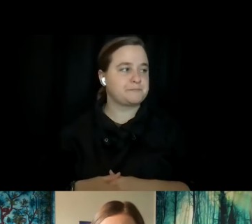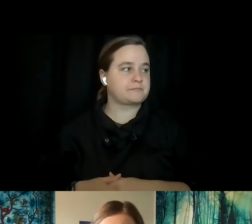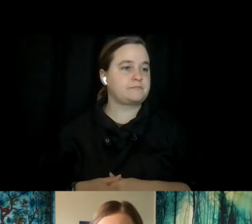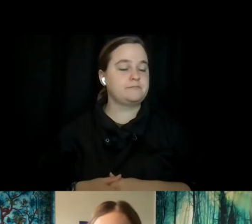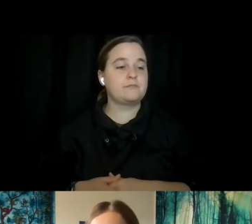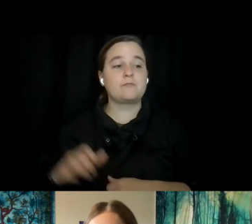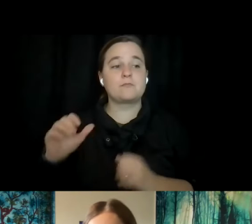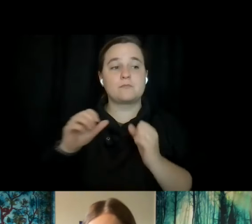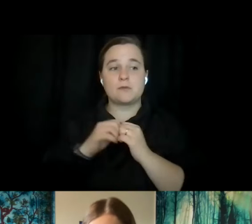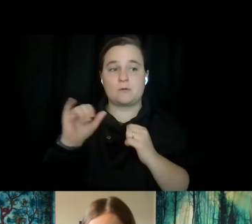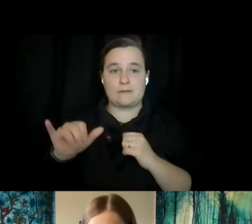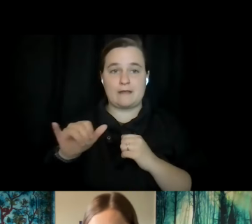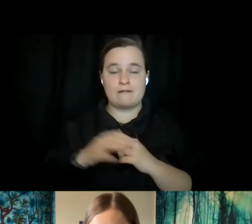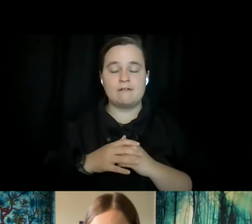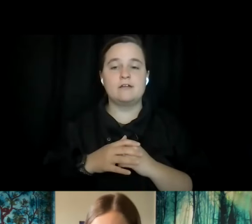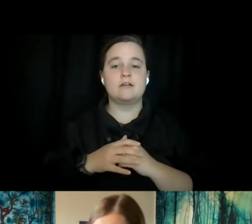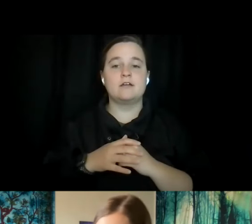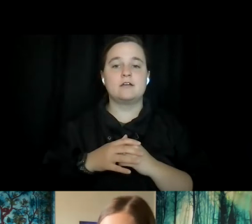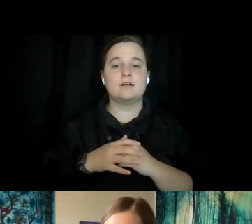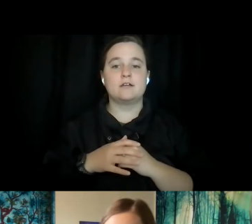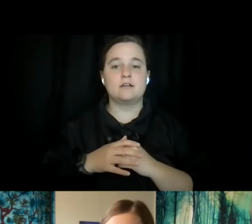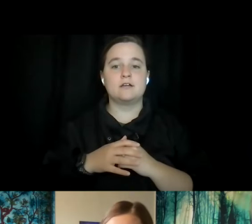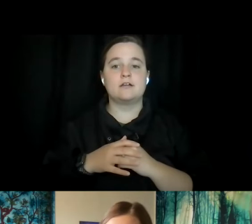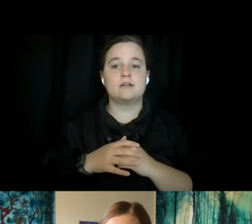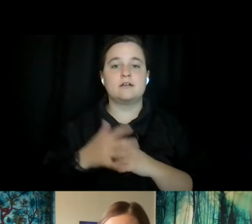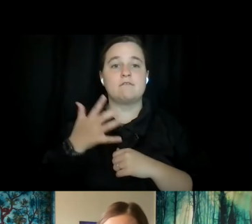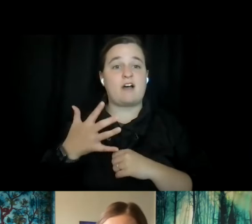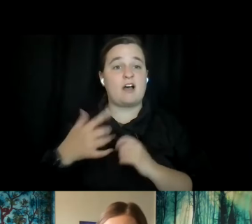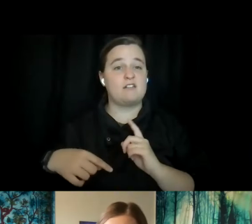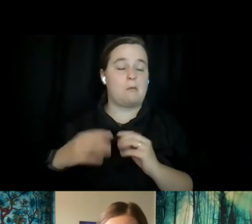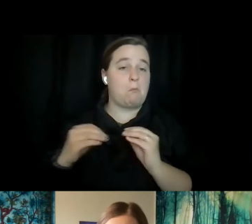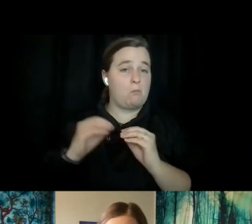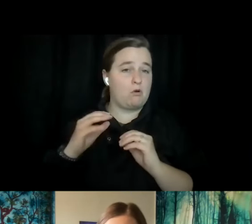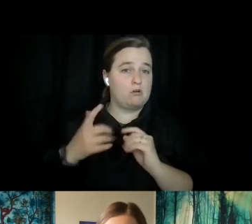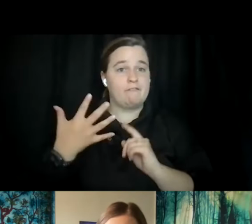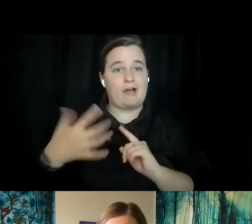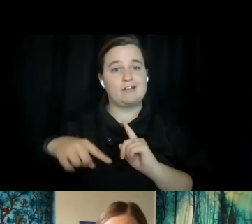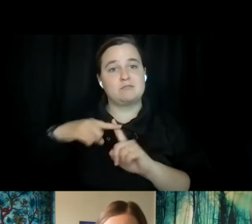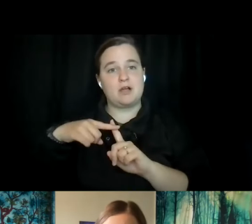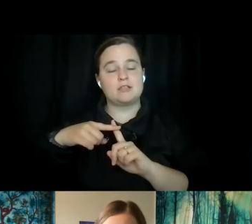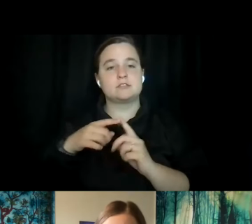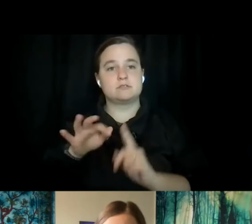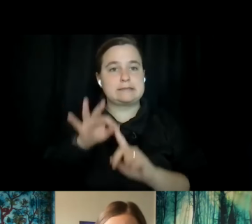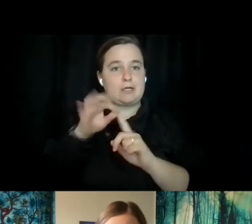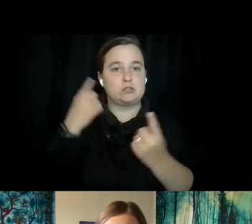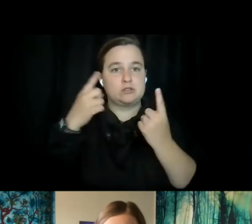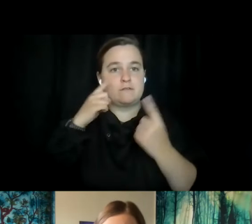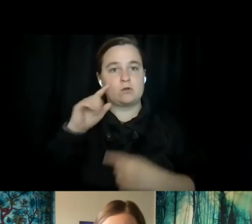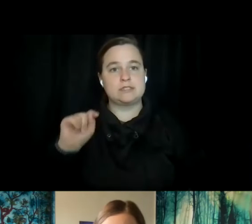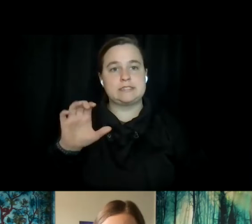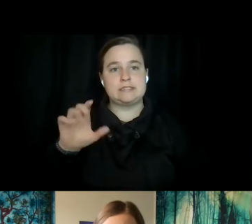So with that, there are 5+ special considerations that are considered in TCTSY